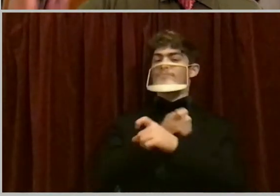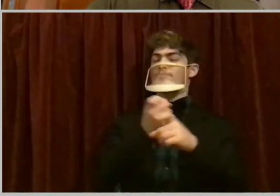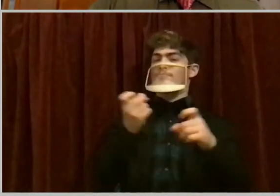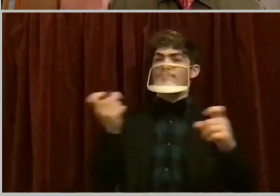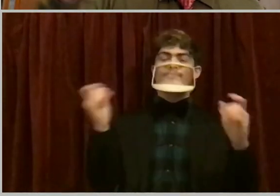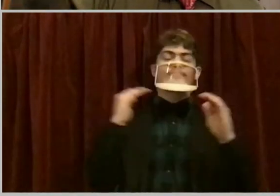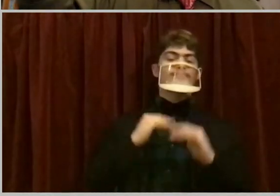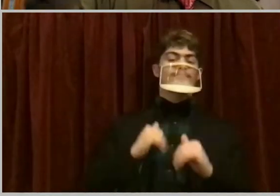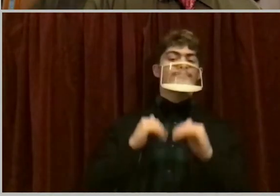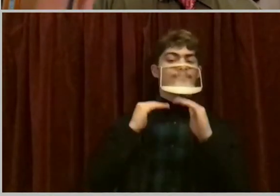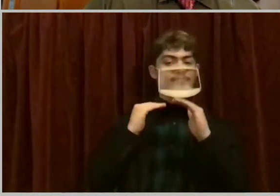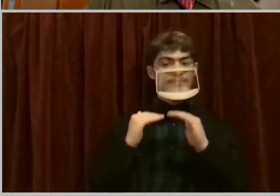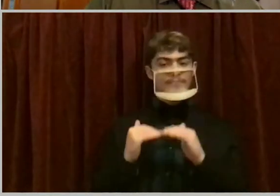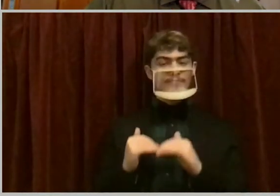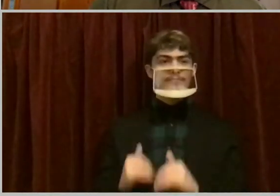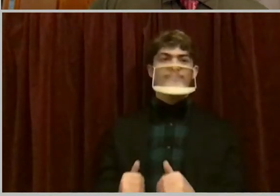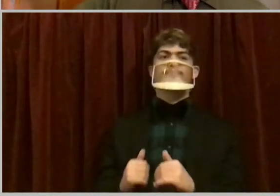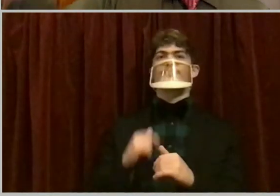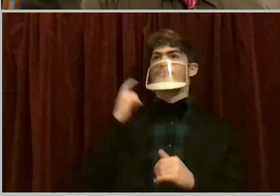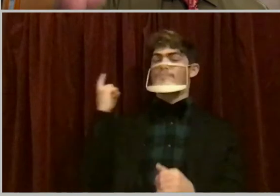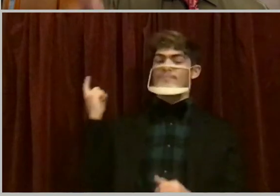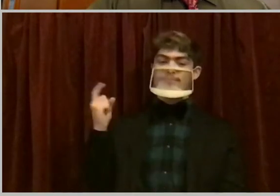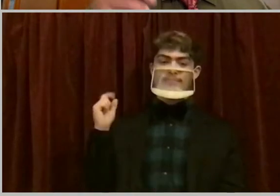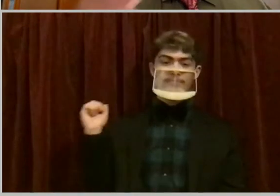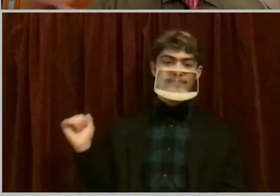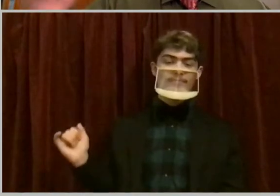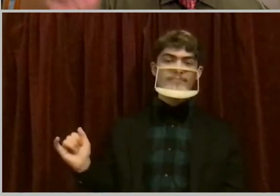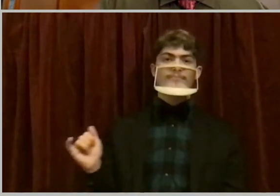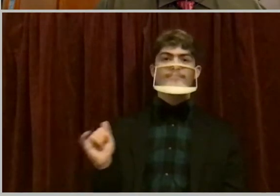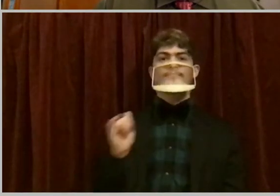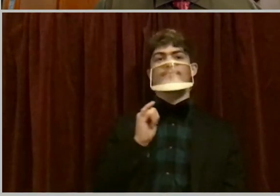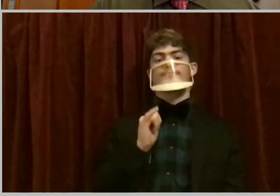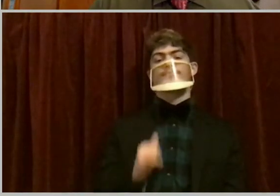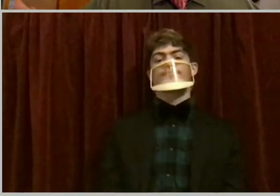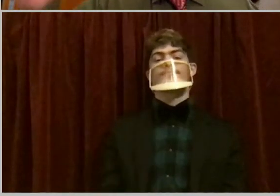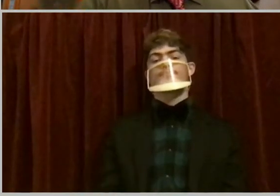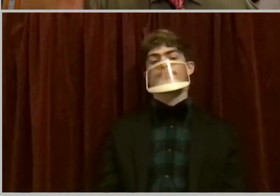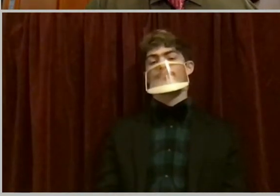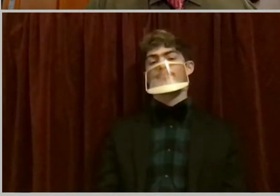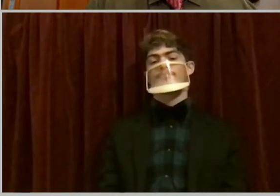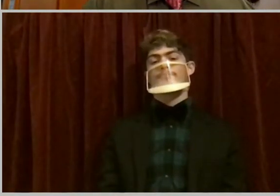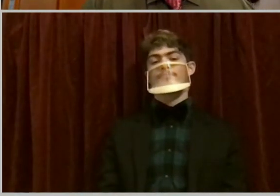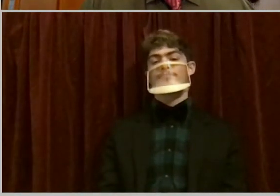of all the years are met in thee